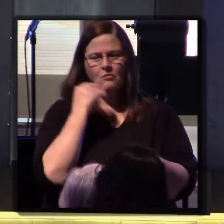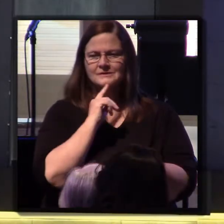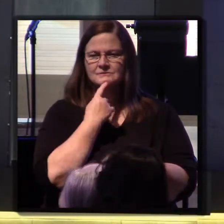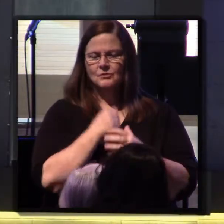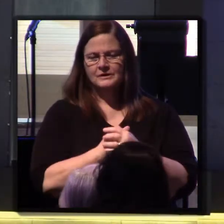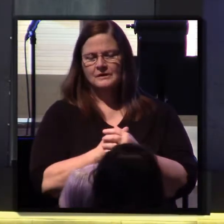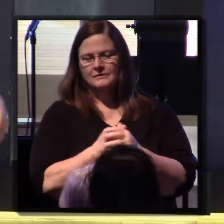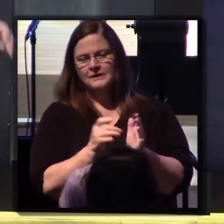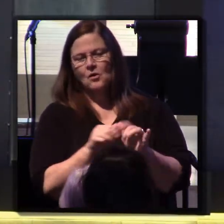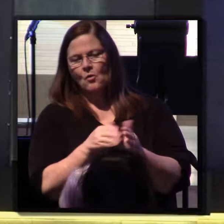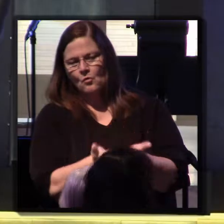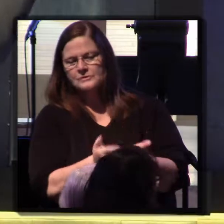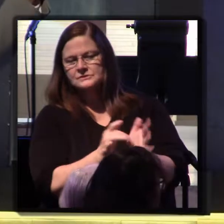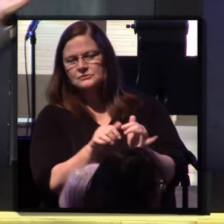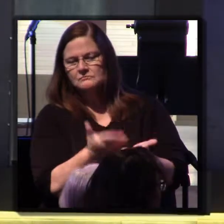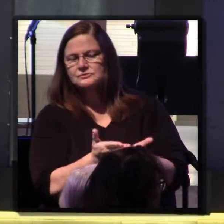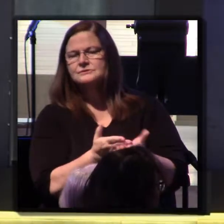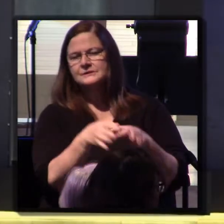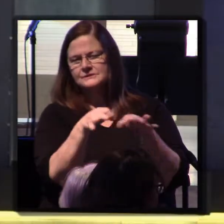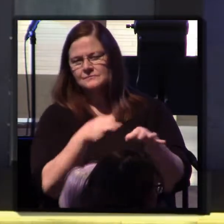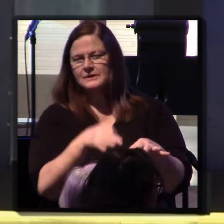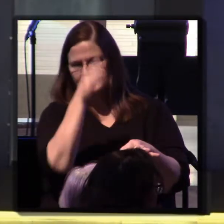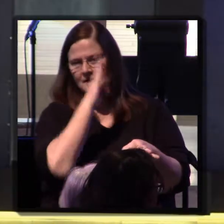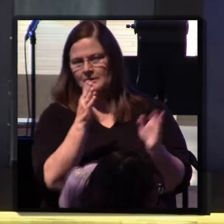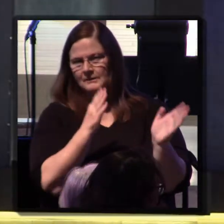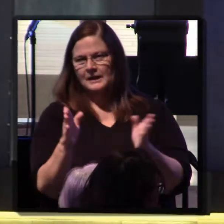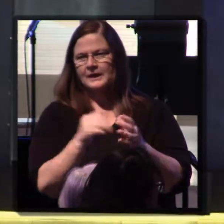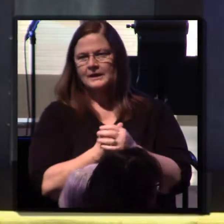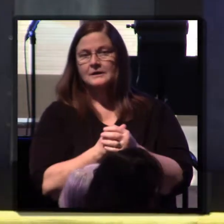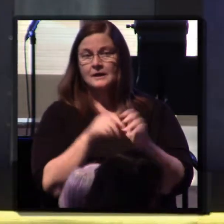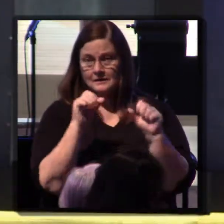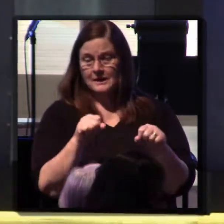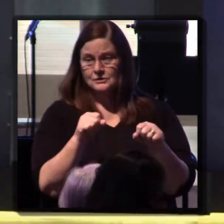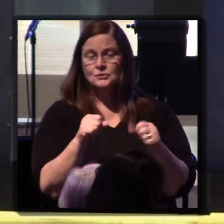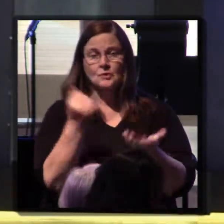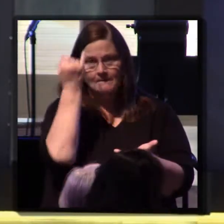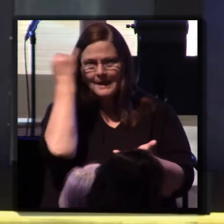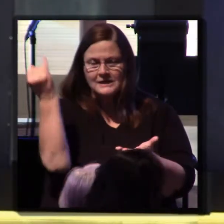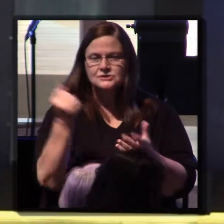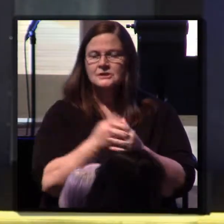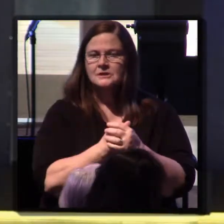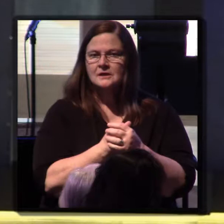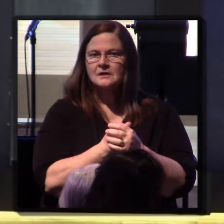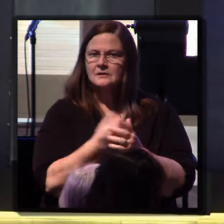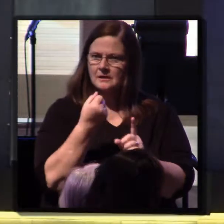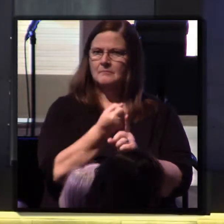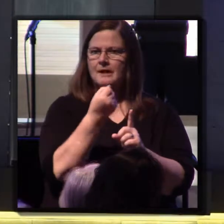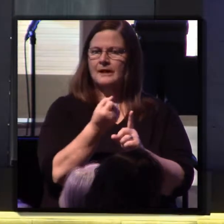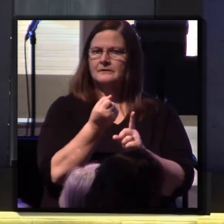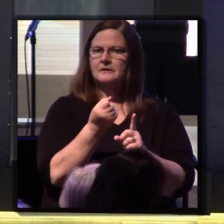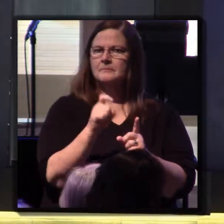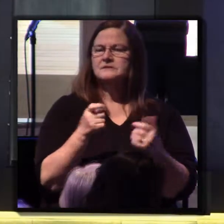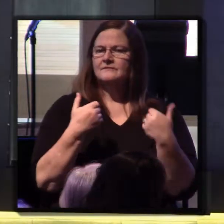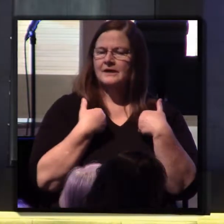they're disappointed. And he opens the scriptures with them. And he begins to tell them what God's plan was.